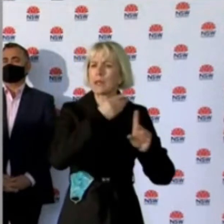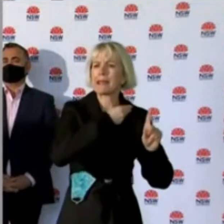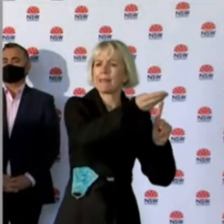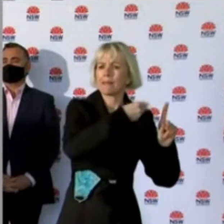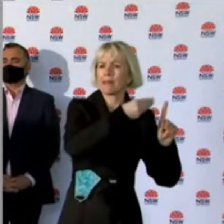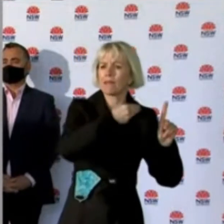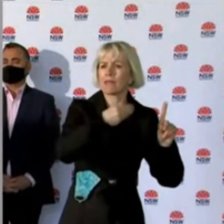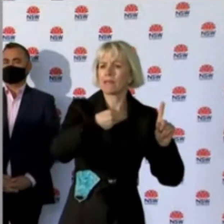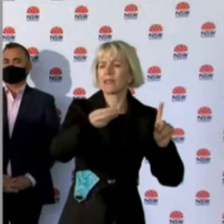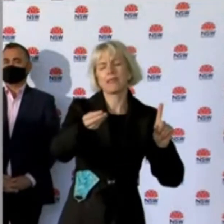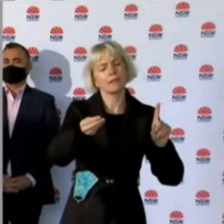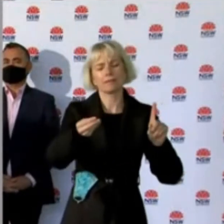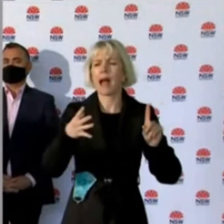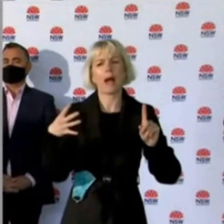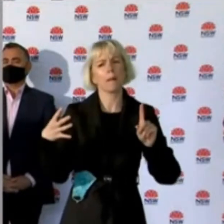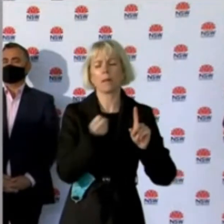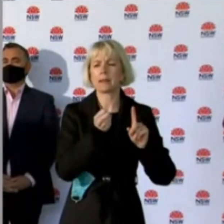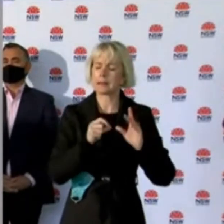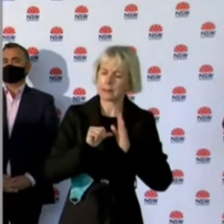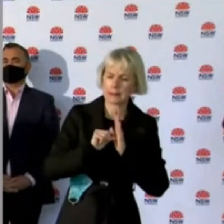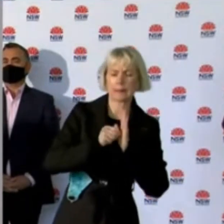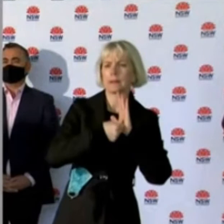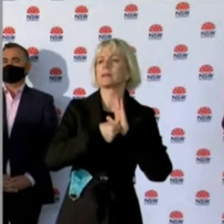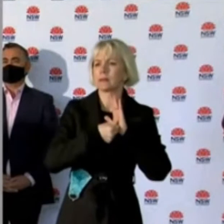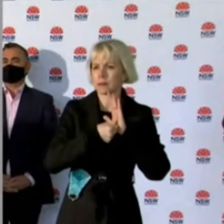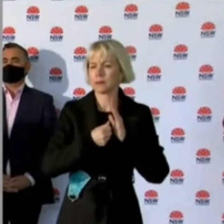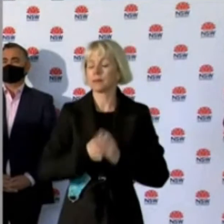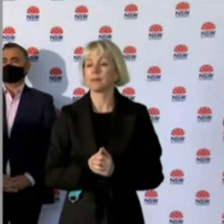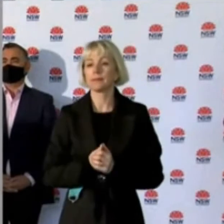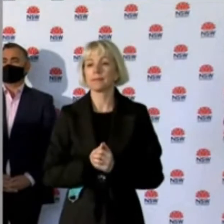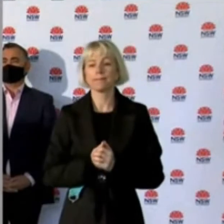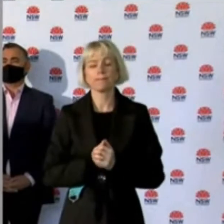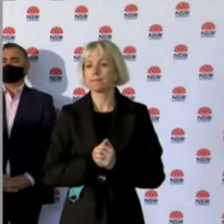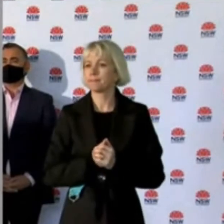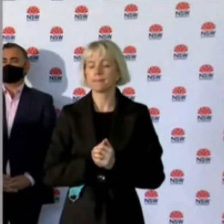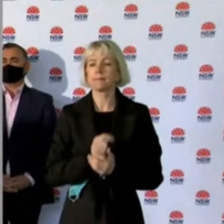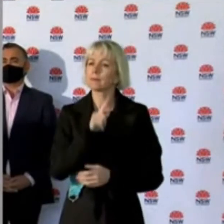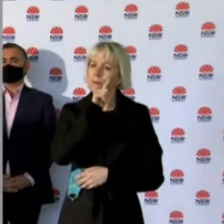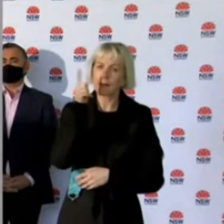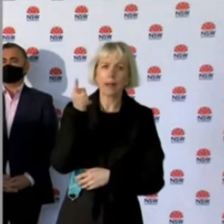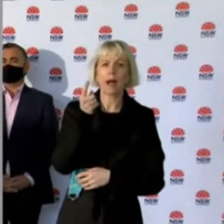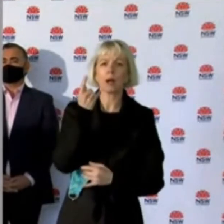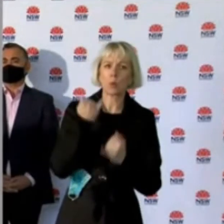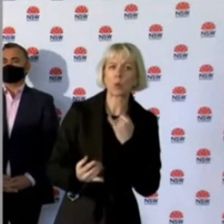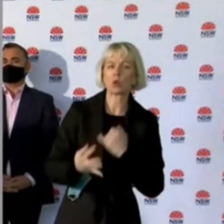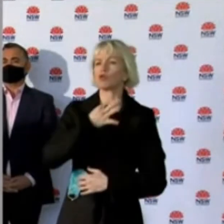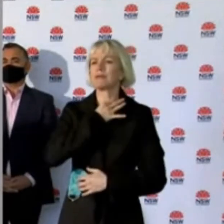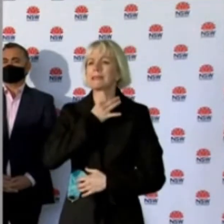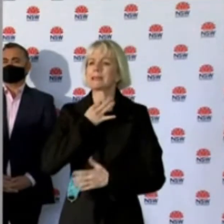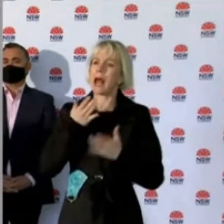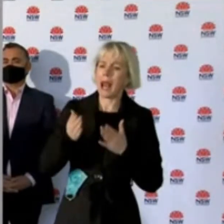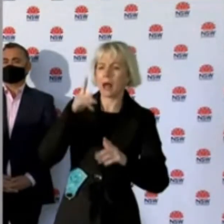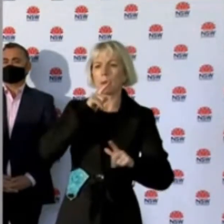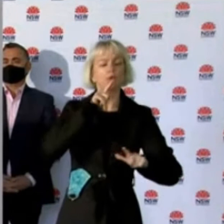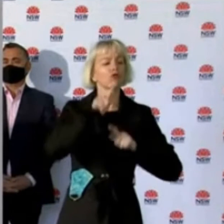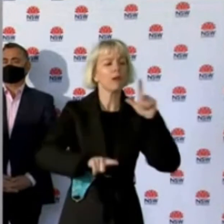case. What we see today is what's occurred 5 days ago. We can't have the risk that people are unnecessarily travelling around multiple